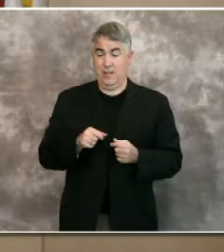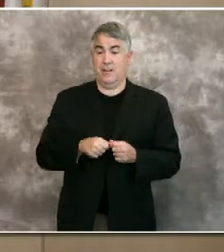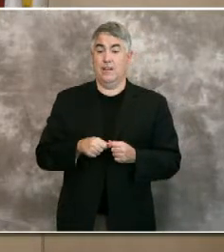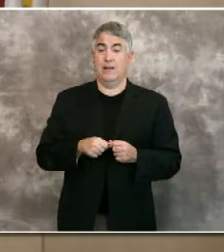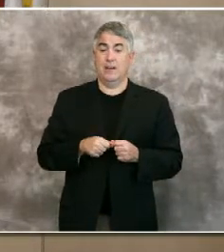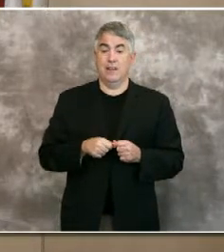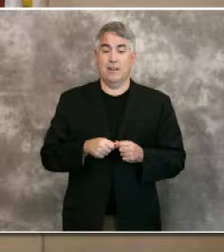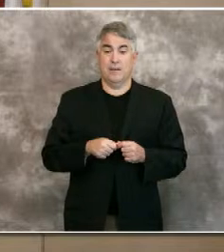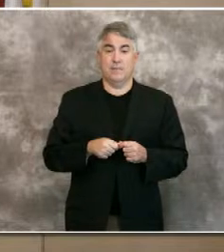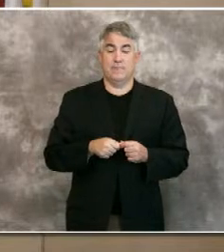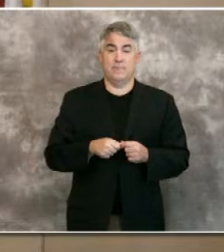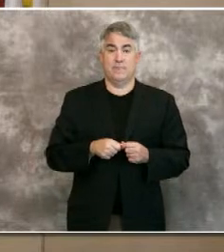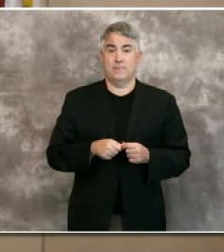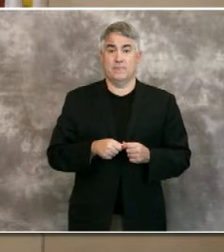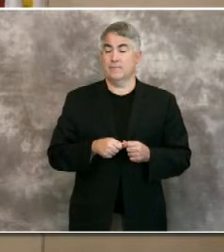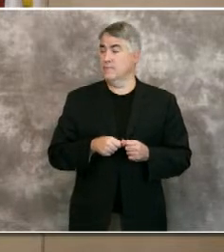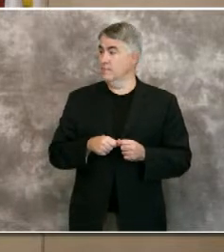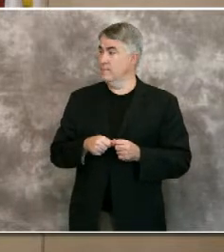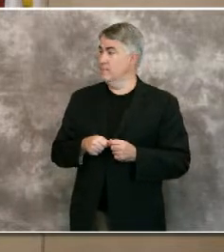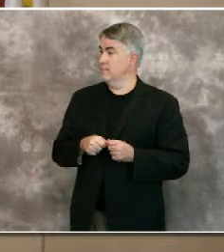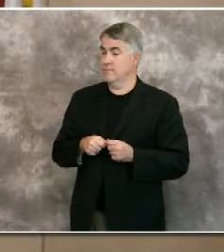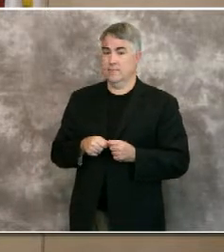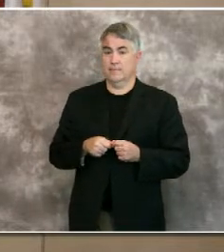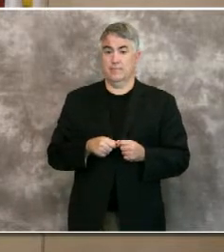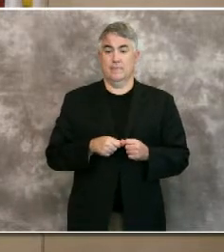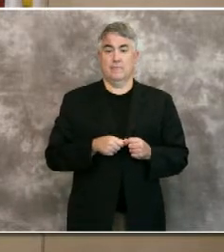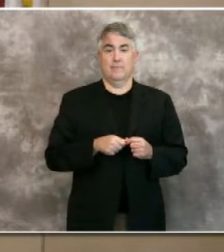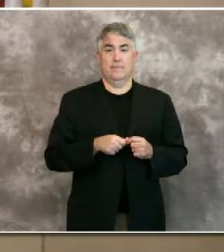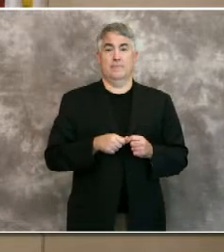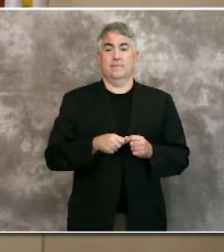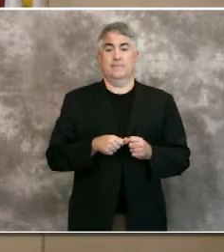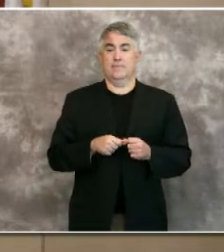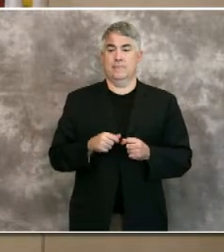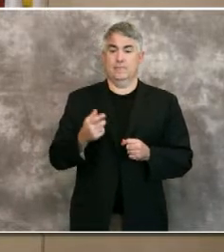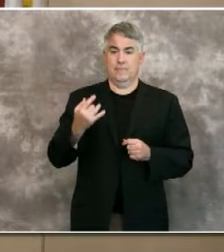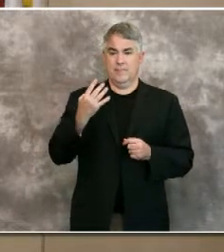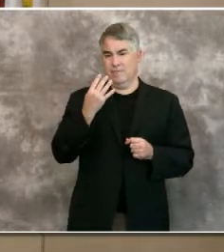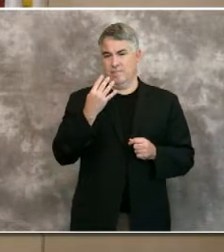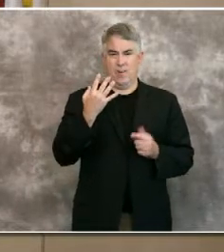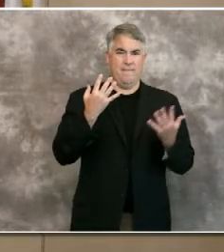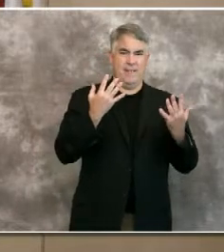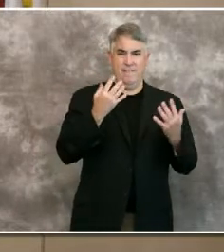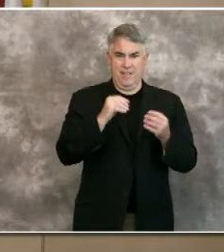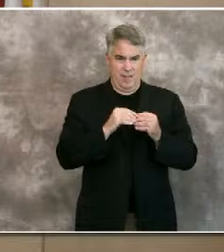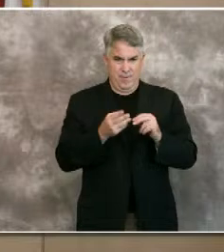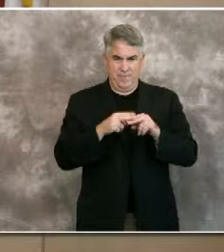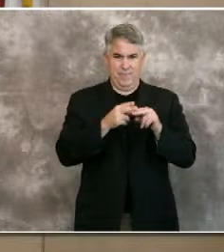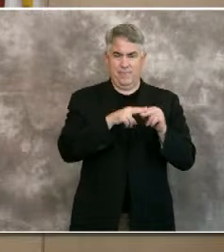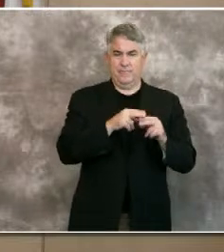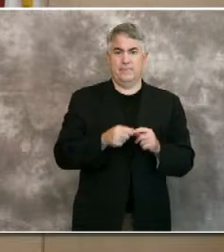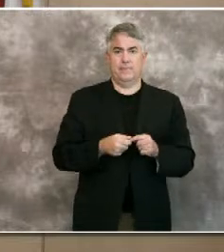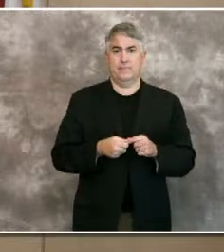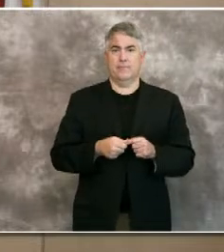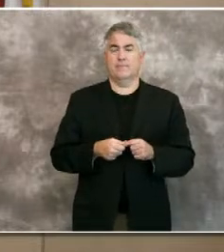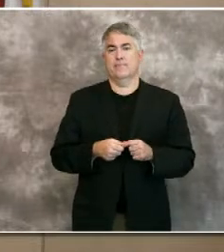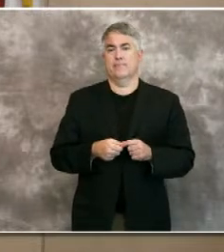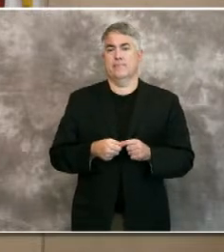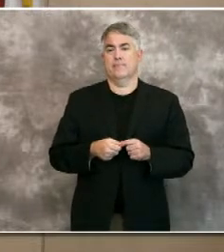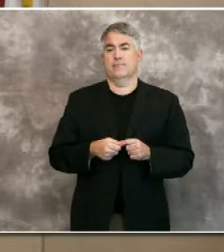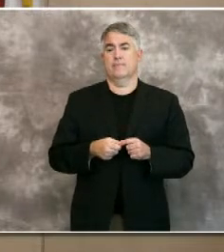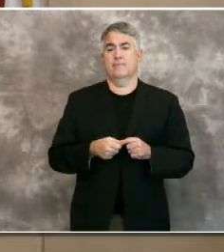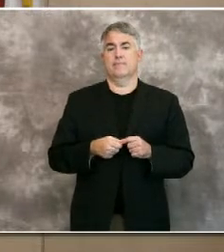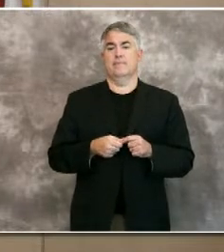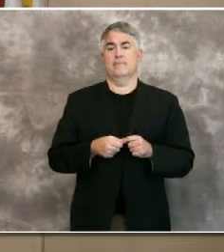measure, 4 or 5 cases. So, but we've certainly had outbreaks in other locations